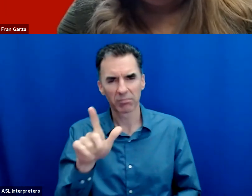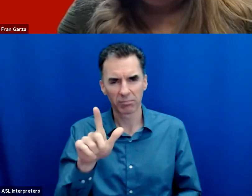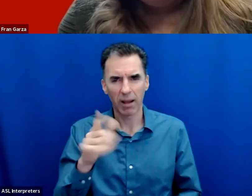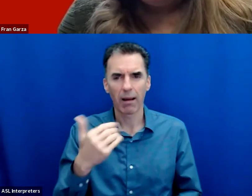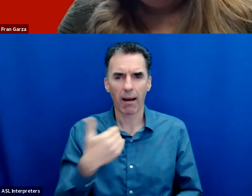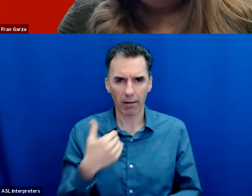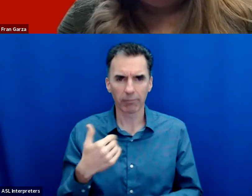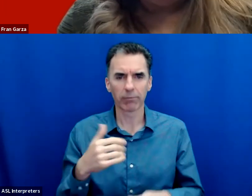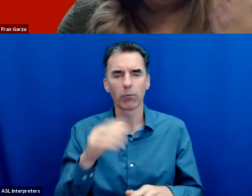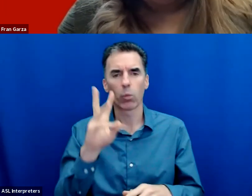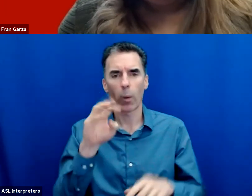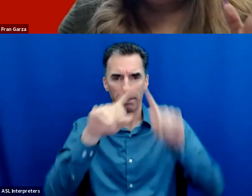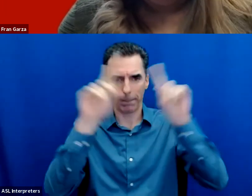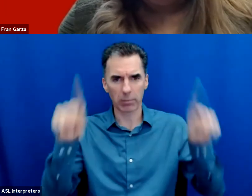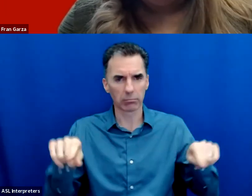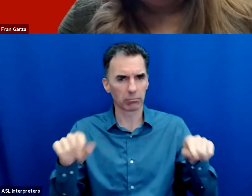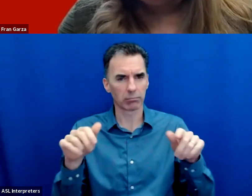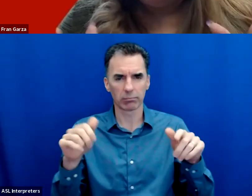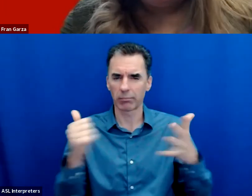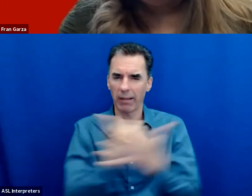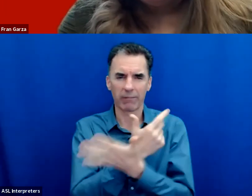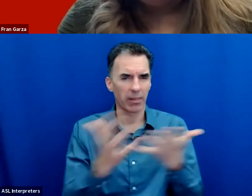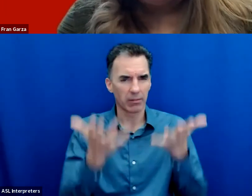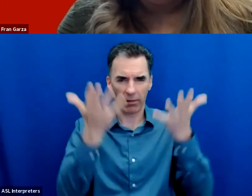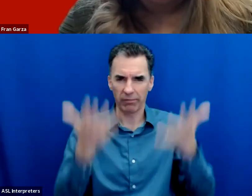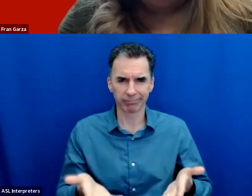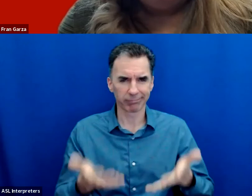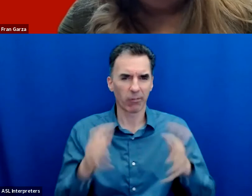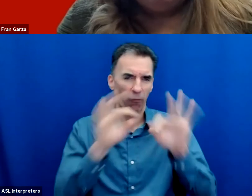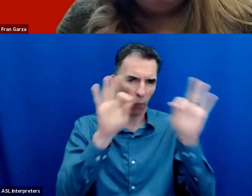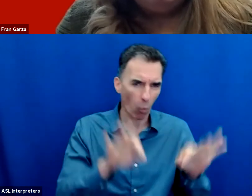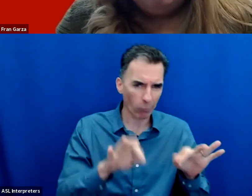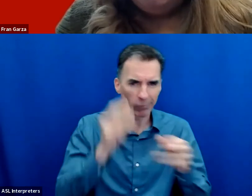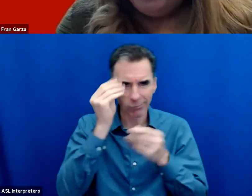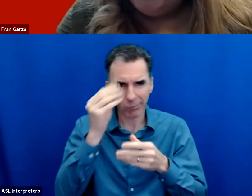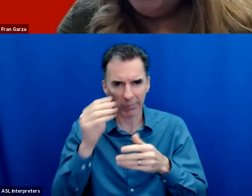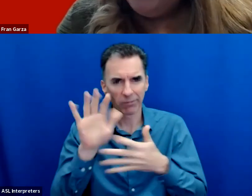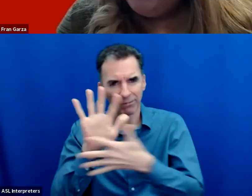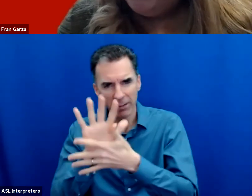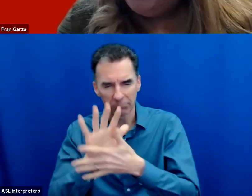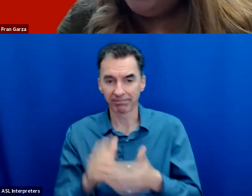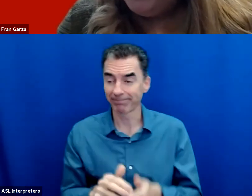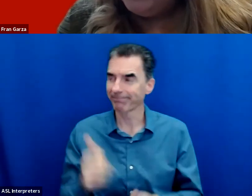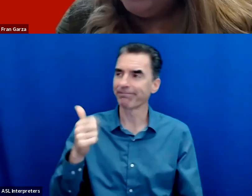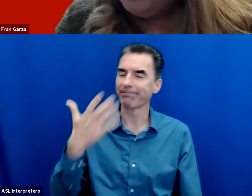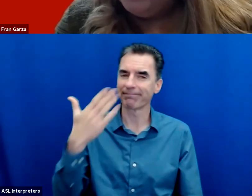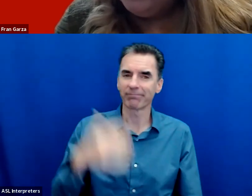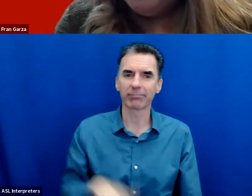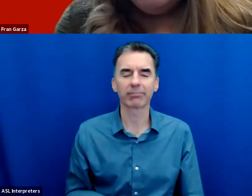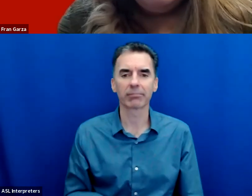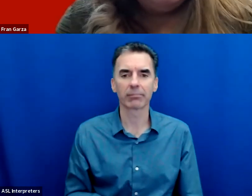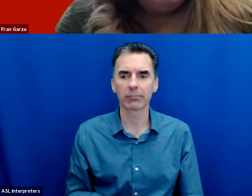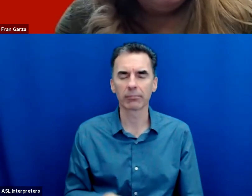open enrollment website with all the information, all the forms, videos, lots of good stuff. Thank you. You're welcome. And I